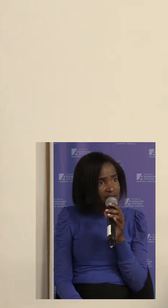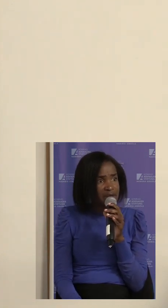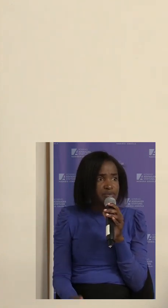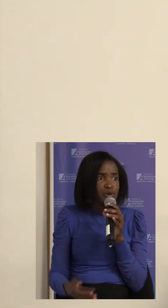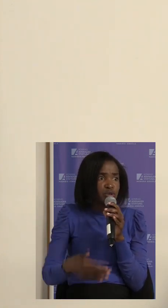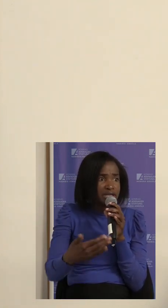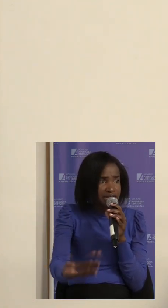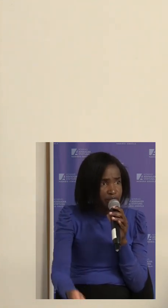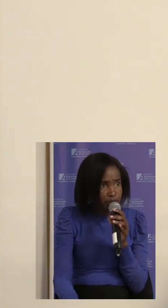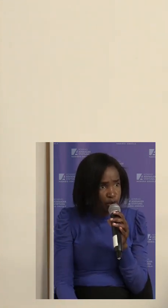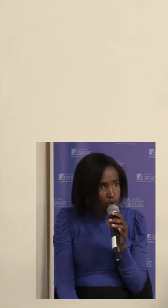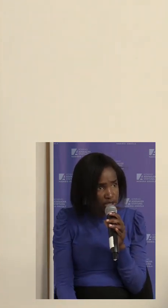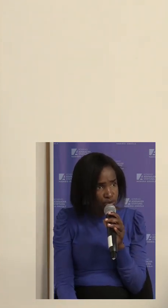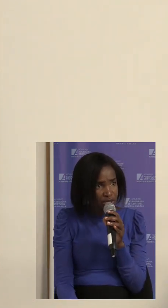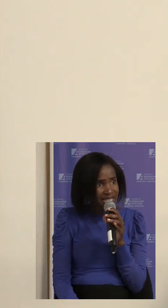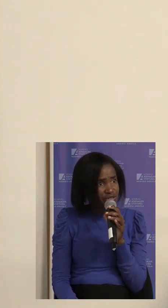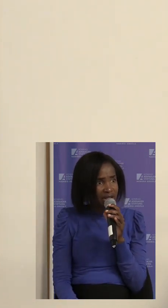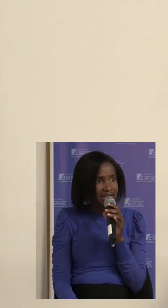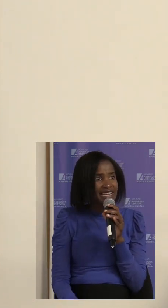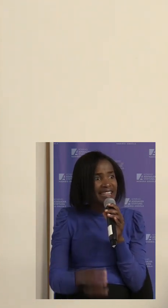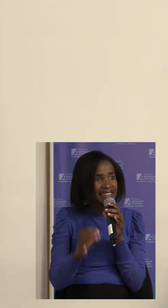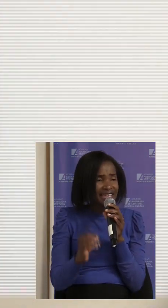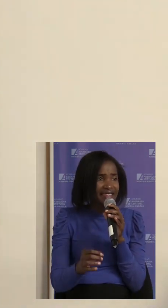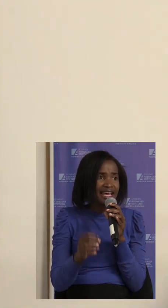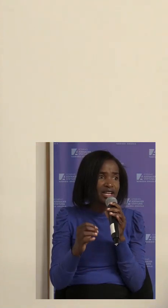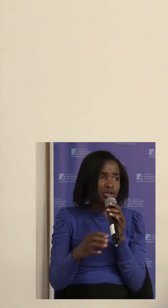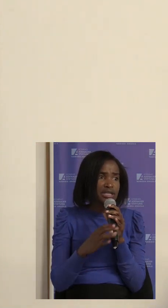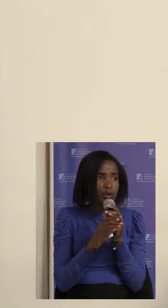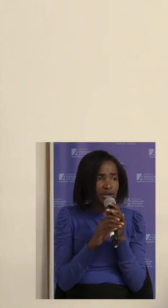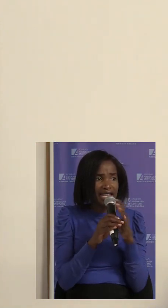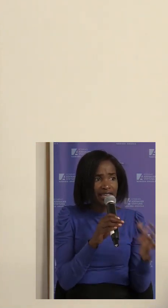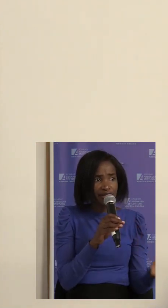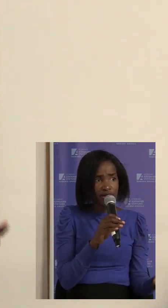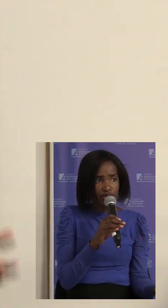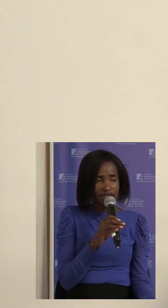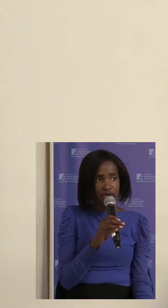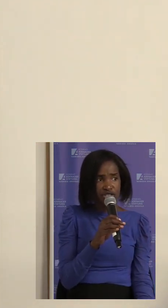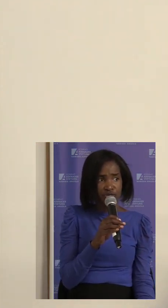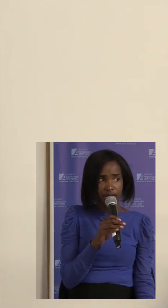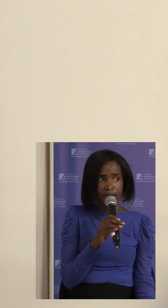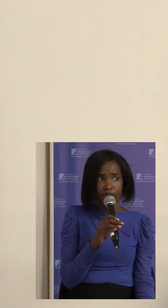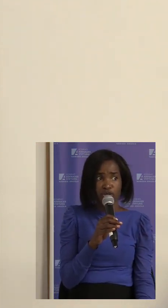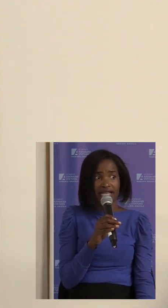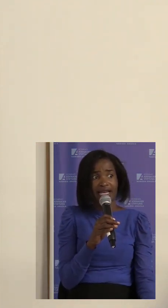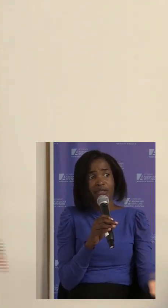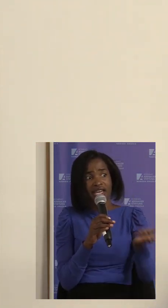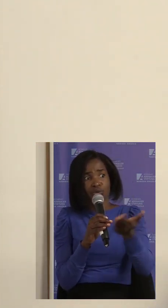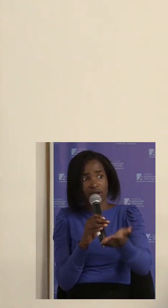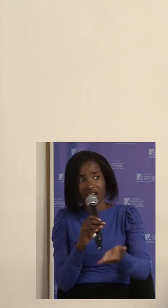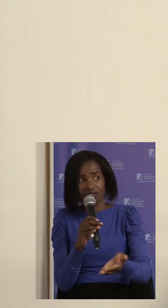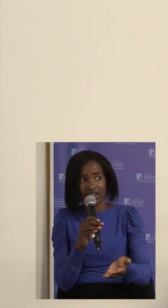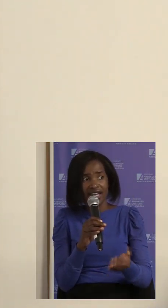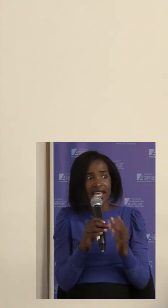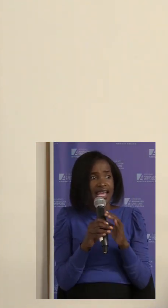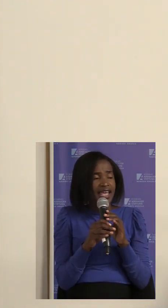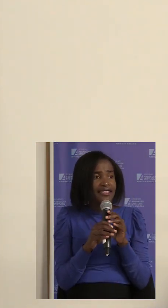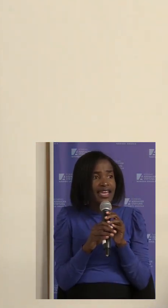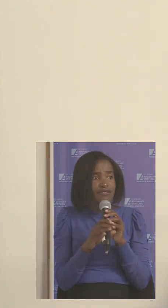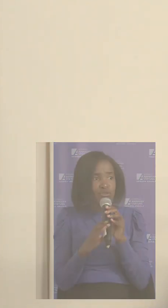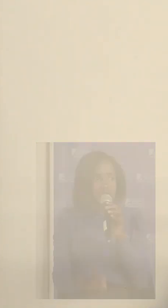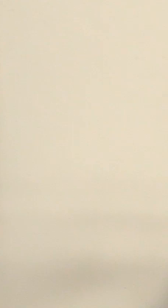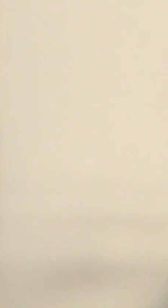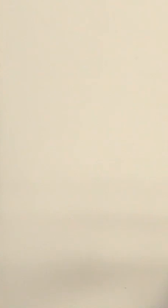repeat, they must be automatically be promoted to the next grade. And I think we are not laying a correct foundation for them, because by the time they get to a higher grade,